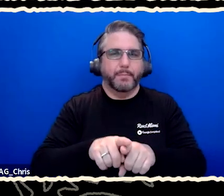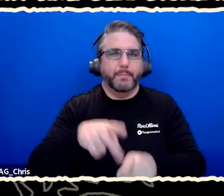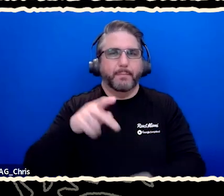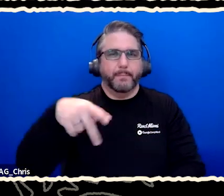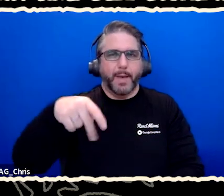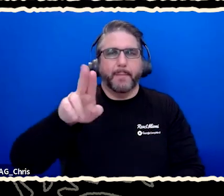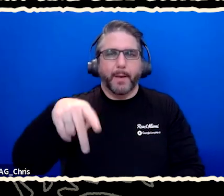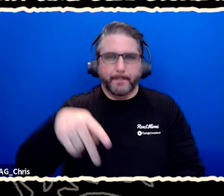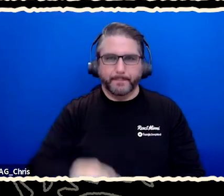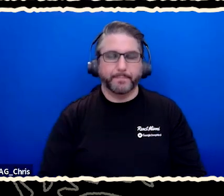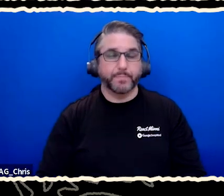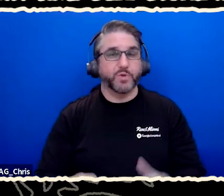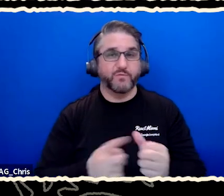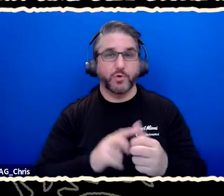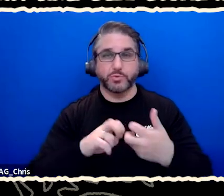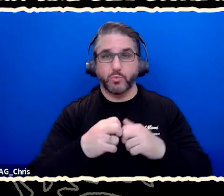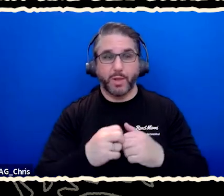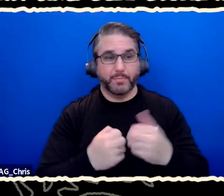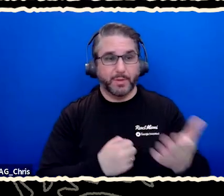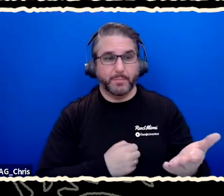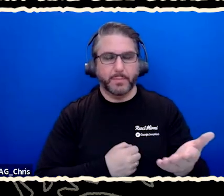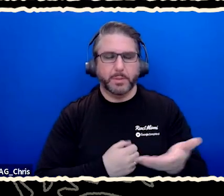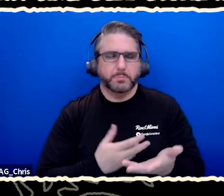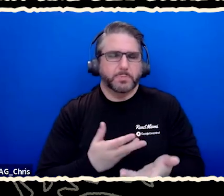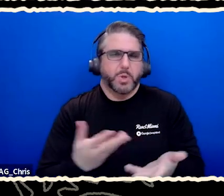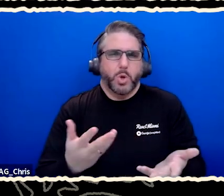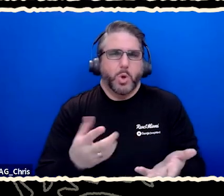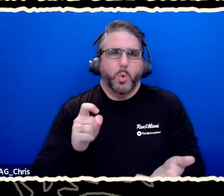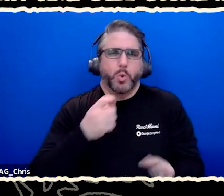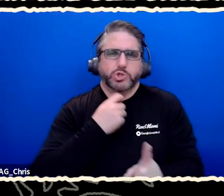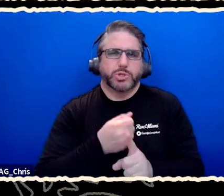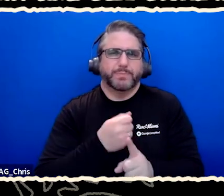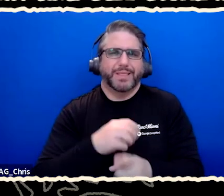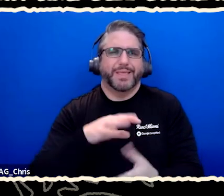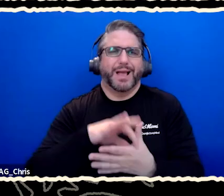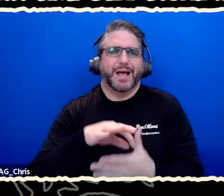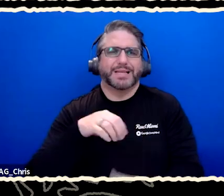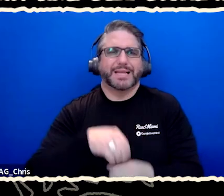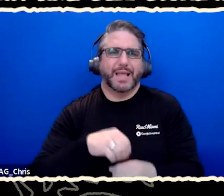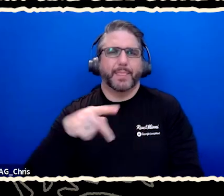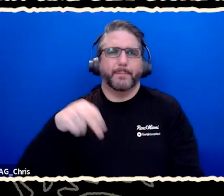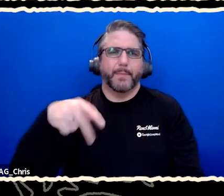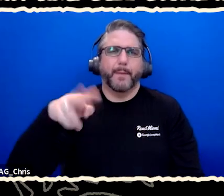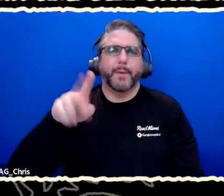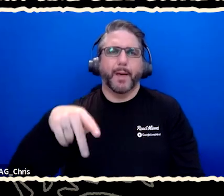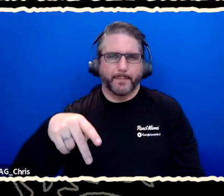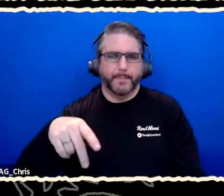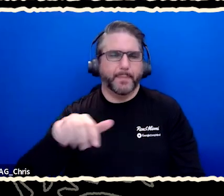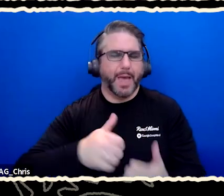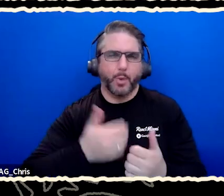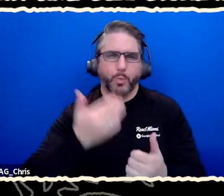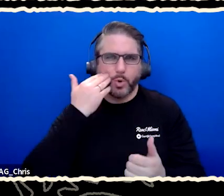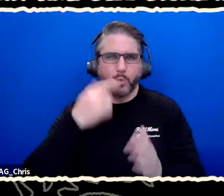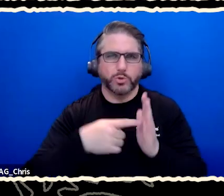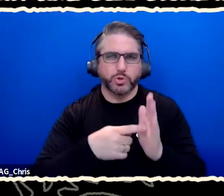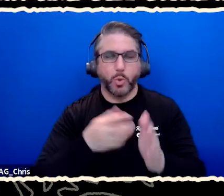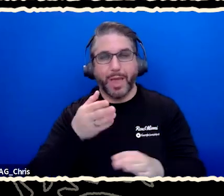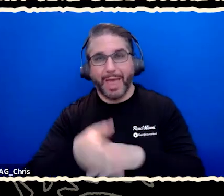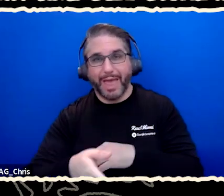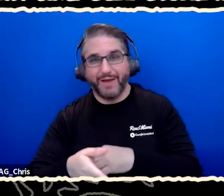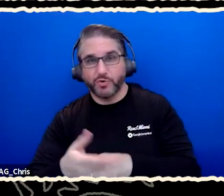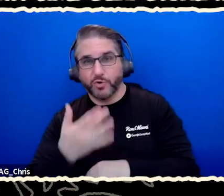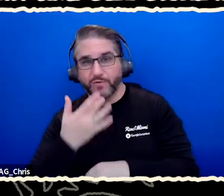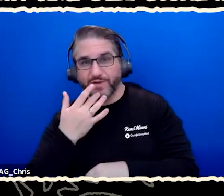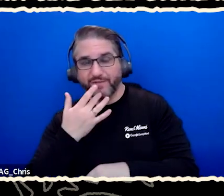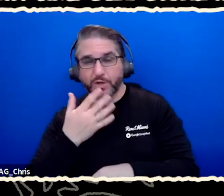problem that arises here is what should be the content of the pop-up? How do we know whether to show add to favorites or remove from